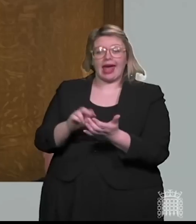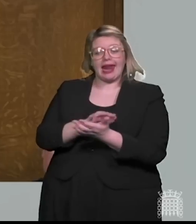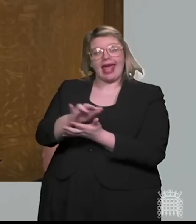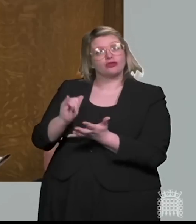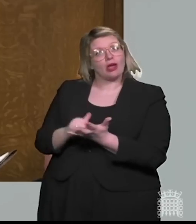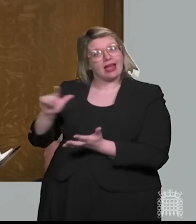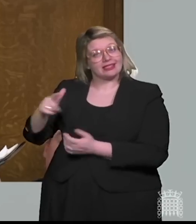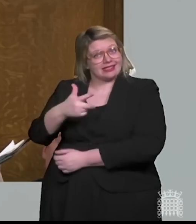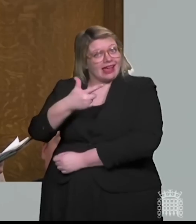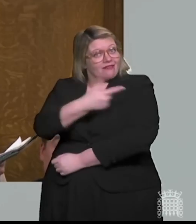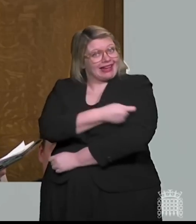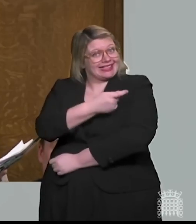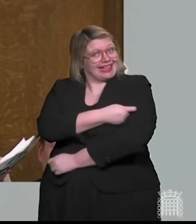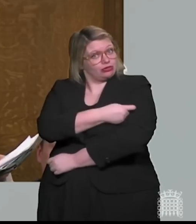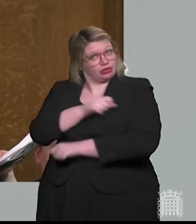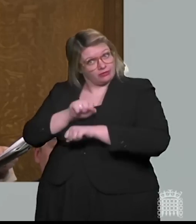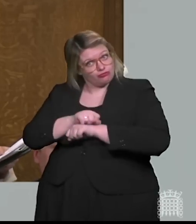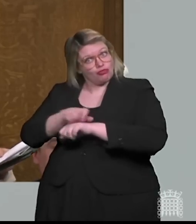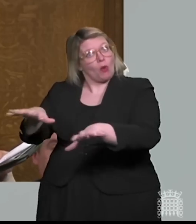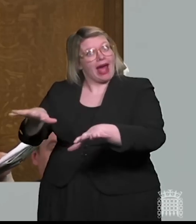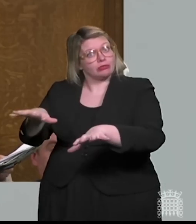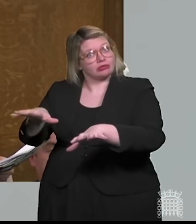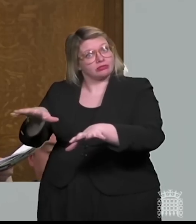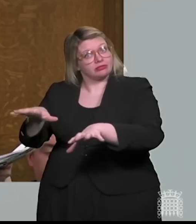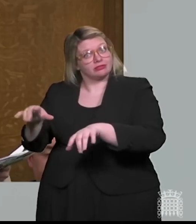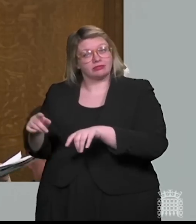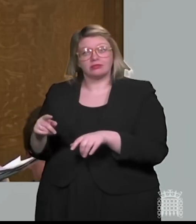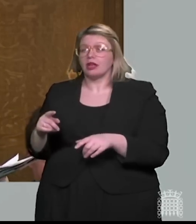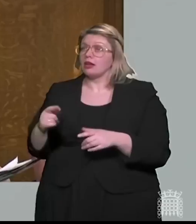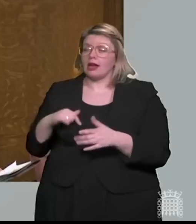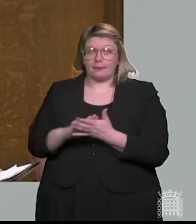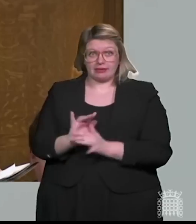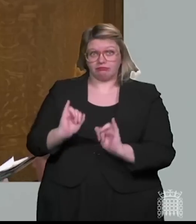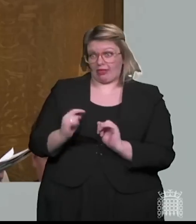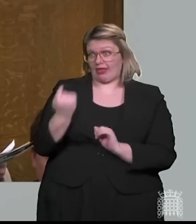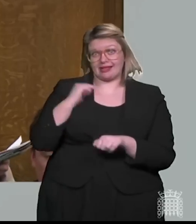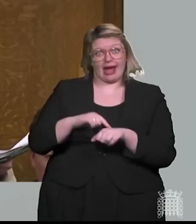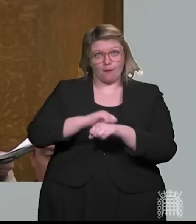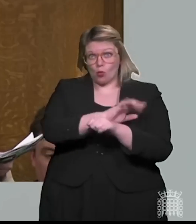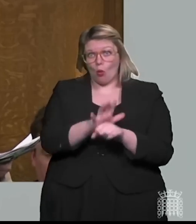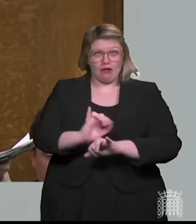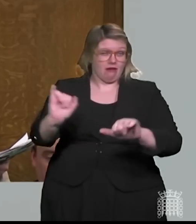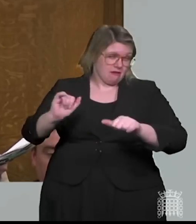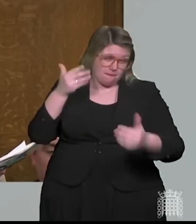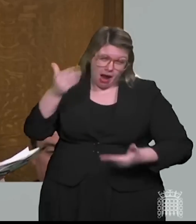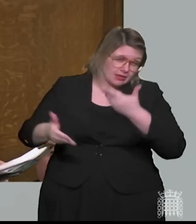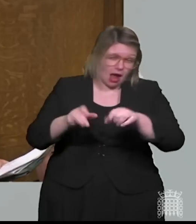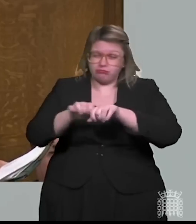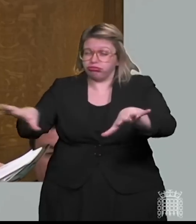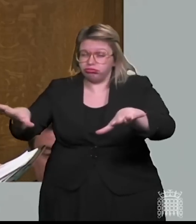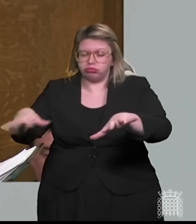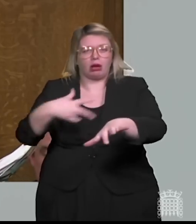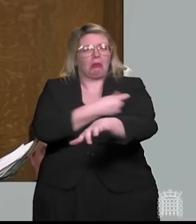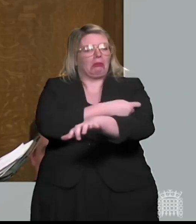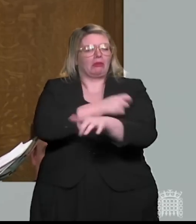NHS vaccination rollout has ended the severe contagion of the pandemic,